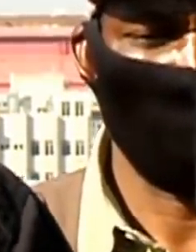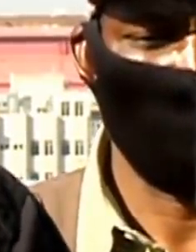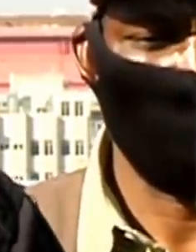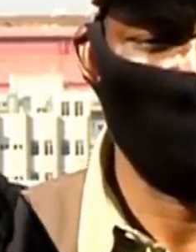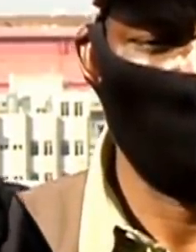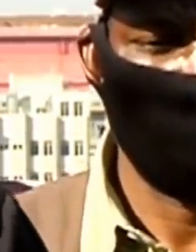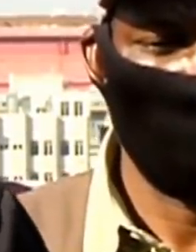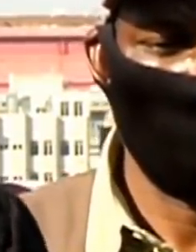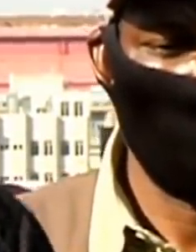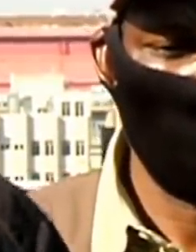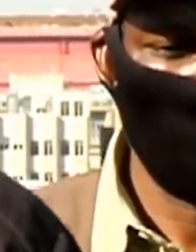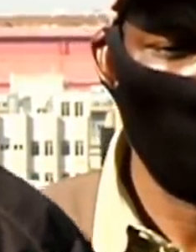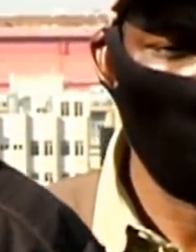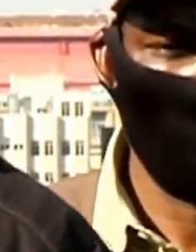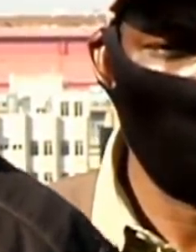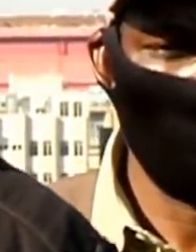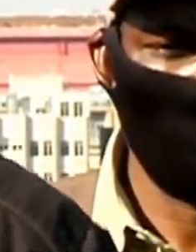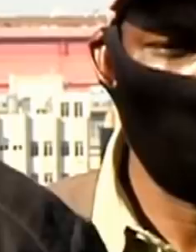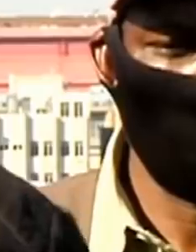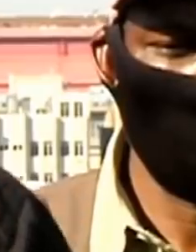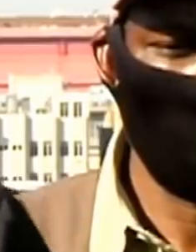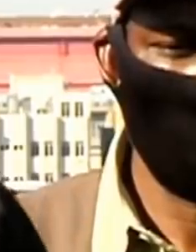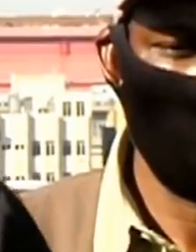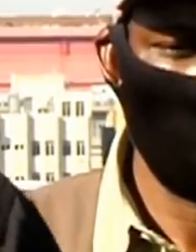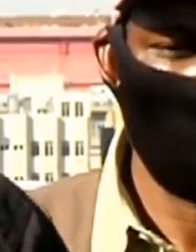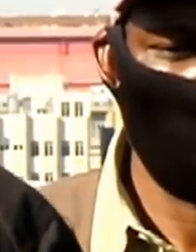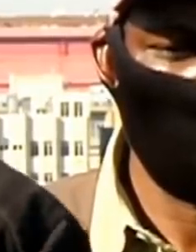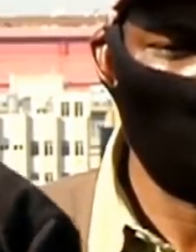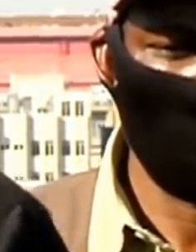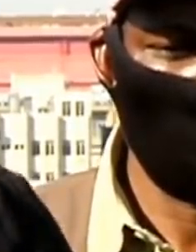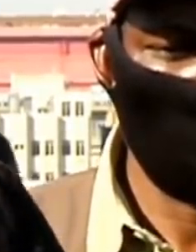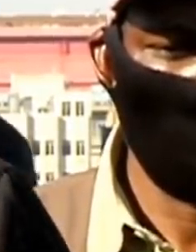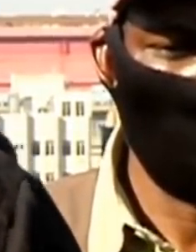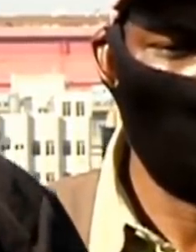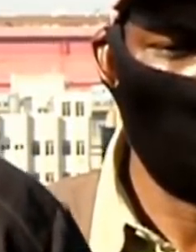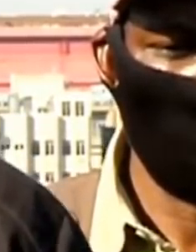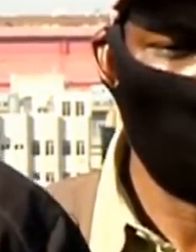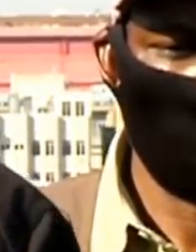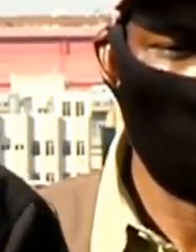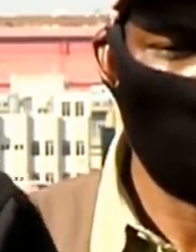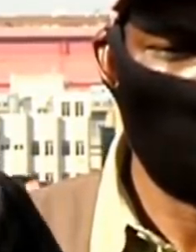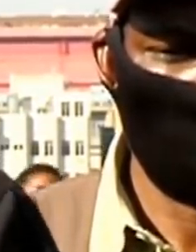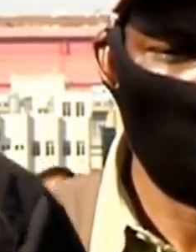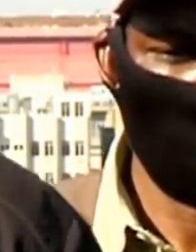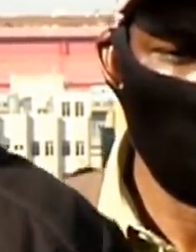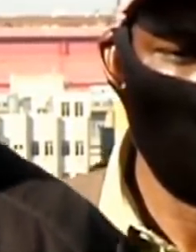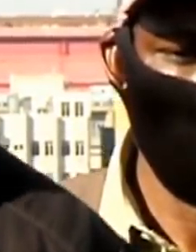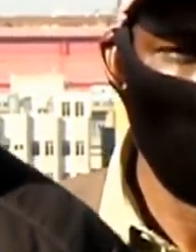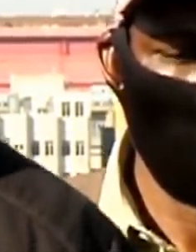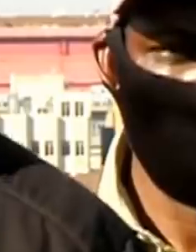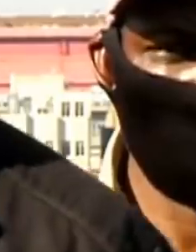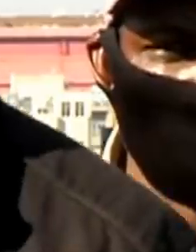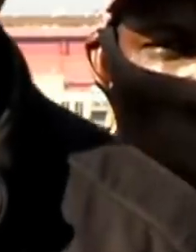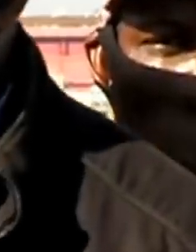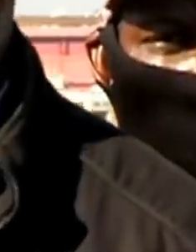believe that a man like Comrade Cyril Ramaphosa, who have gone through the path, who have been a leader and activist